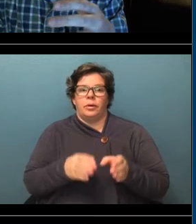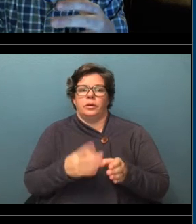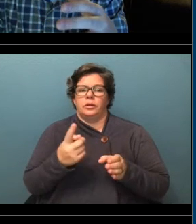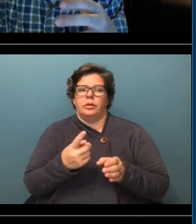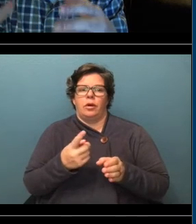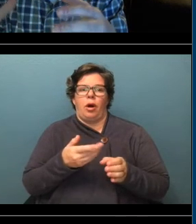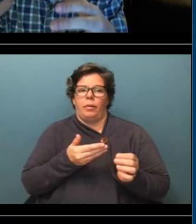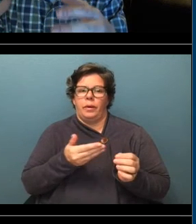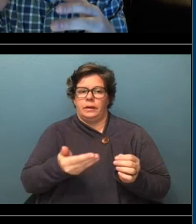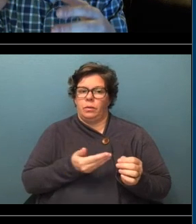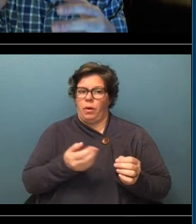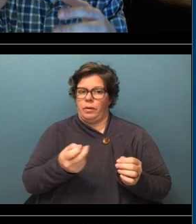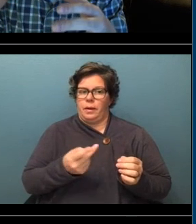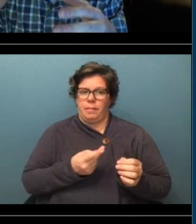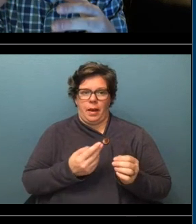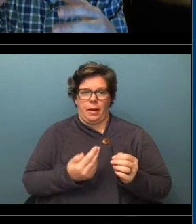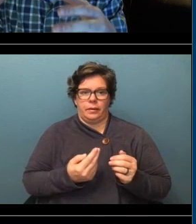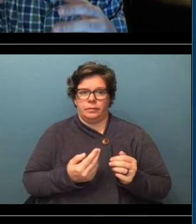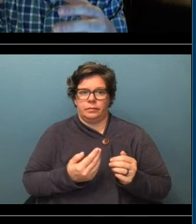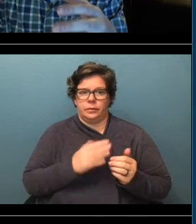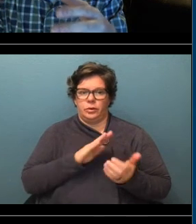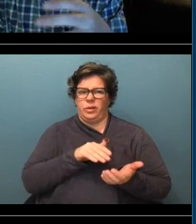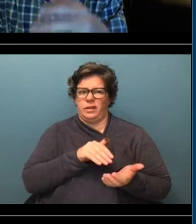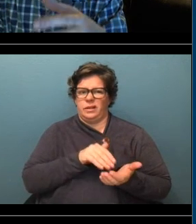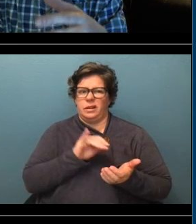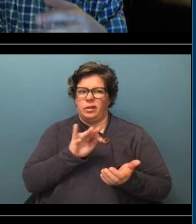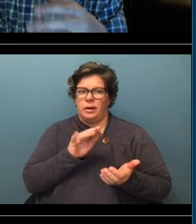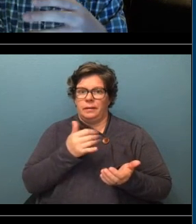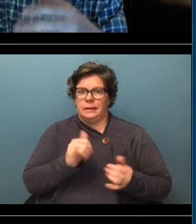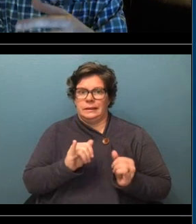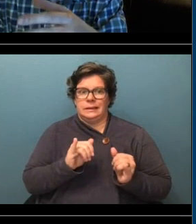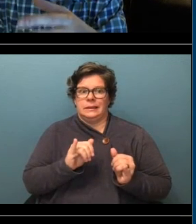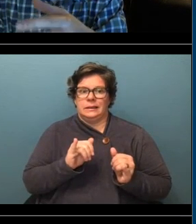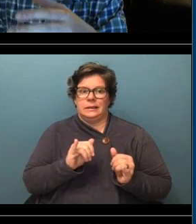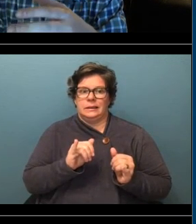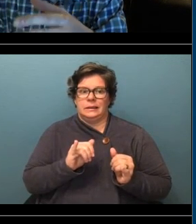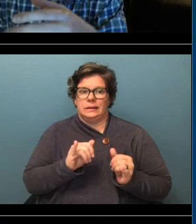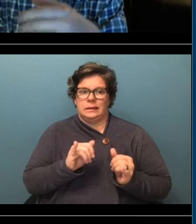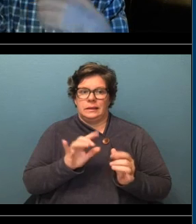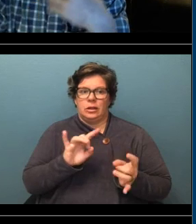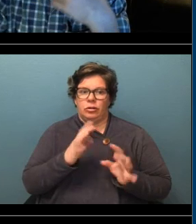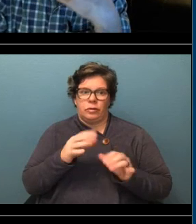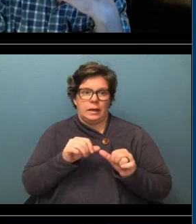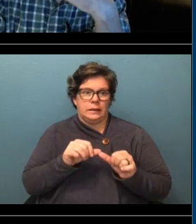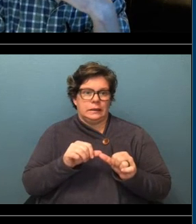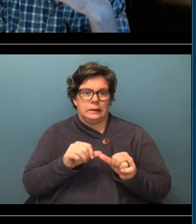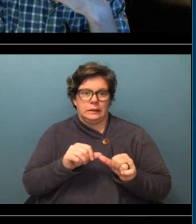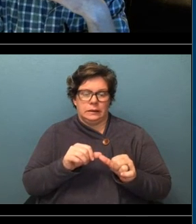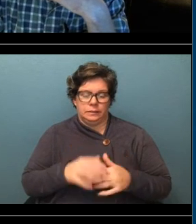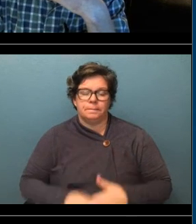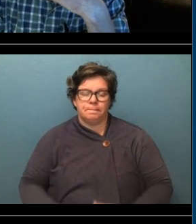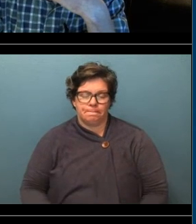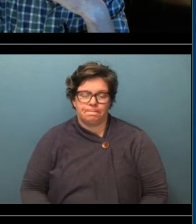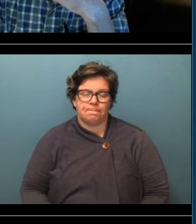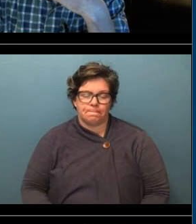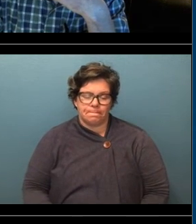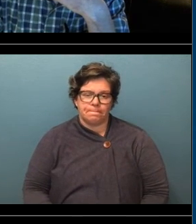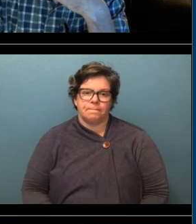back to the crisis center if there are still prevailing and ongoing crisis needs.